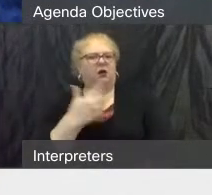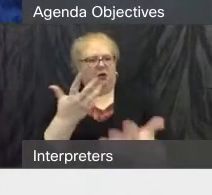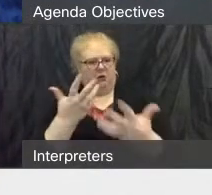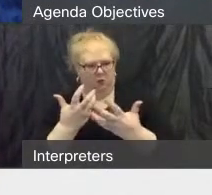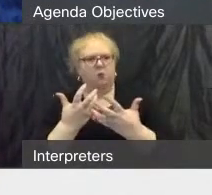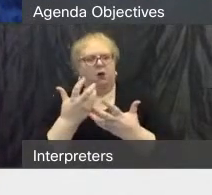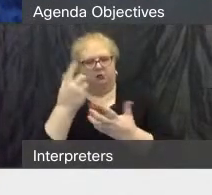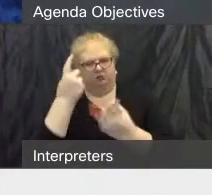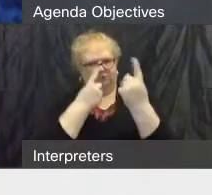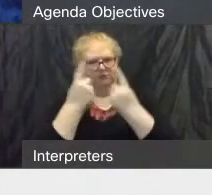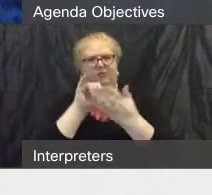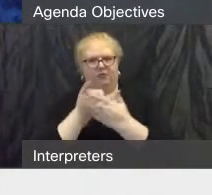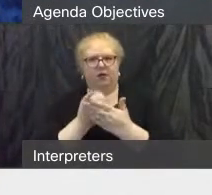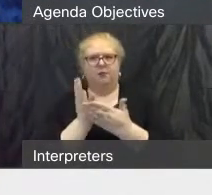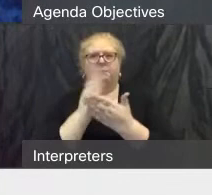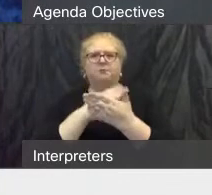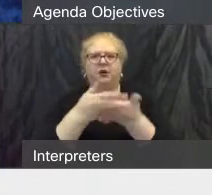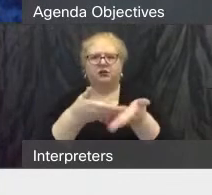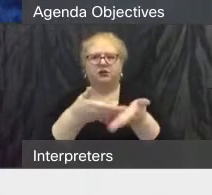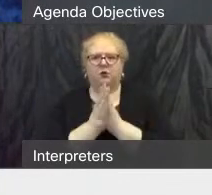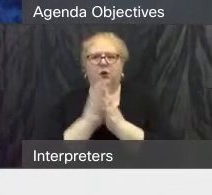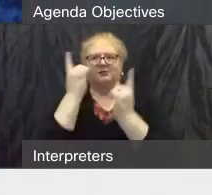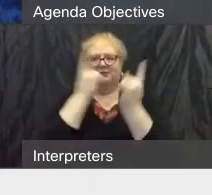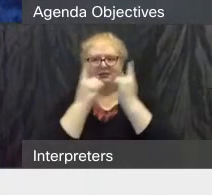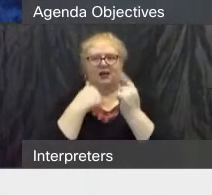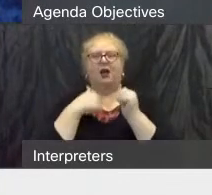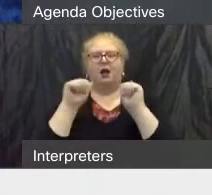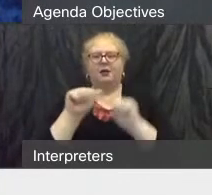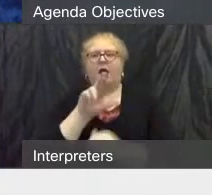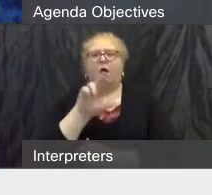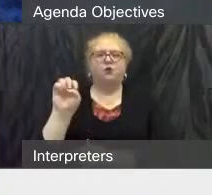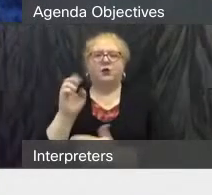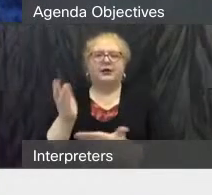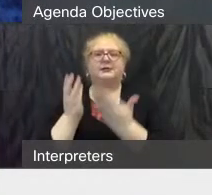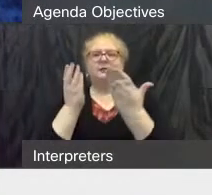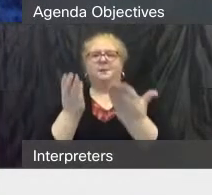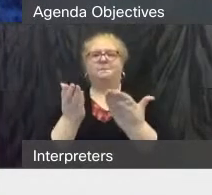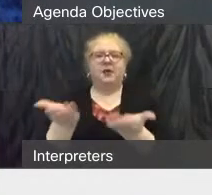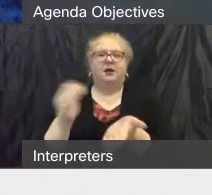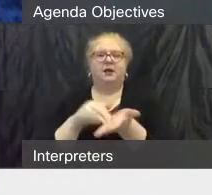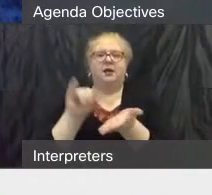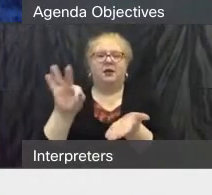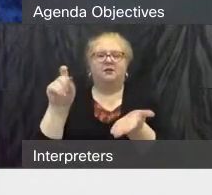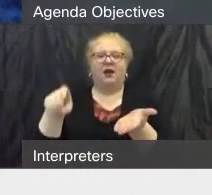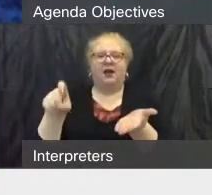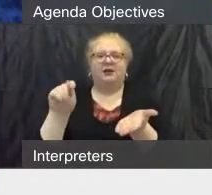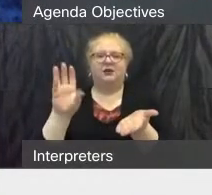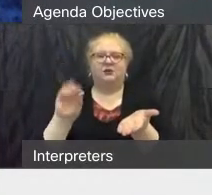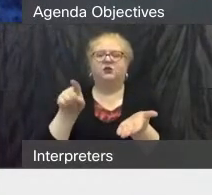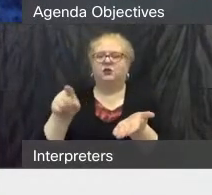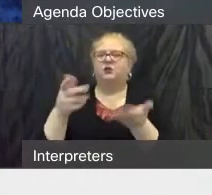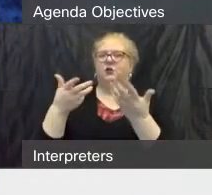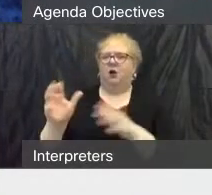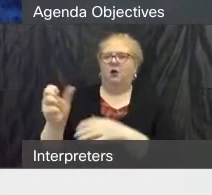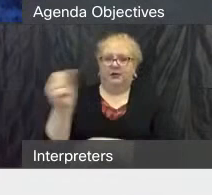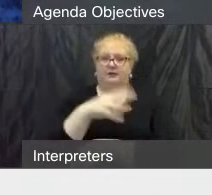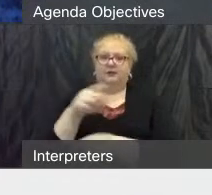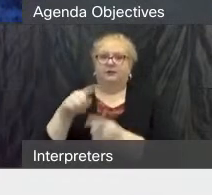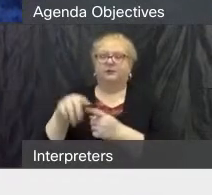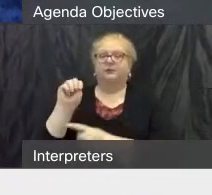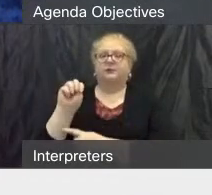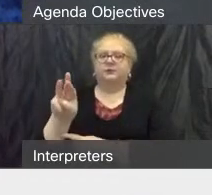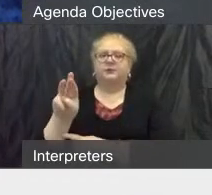considered, Mayor, Mr. Moore. I can resend it if I need to. I believe you sent it to Mr. Moore.